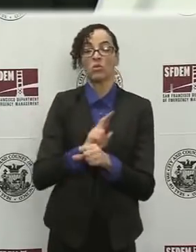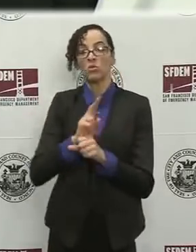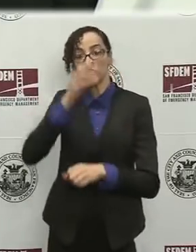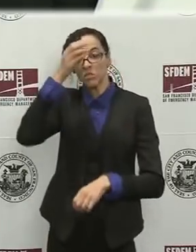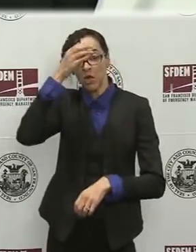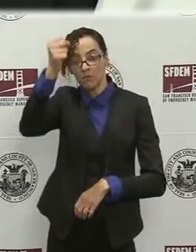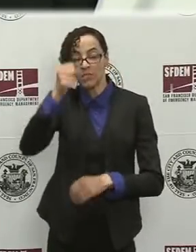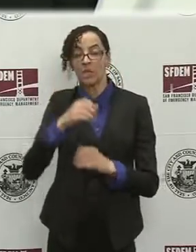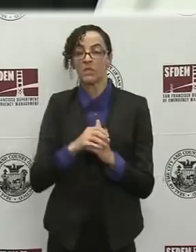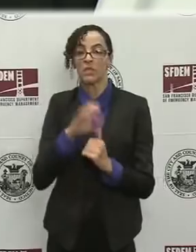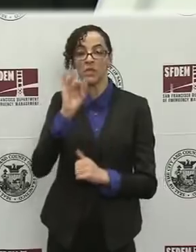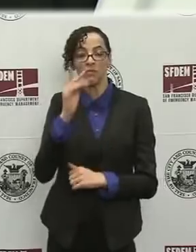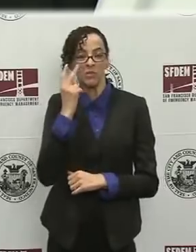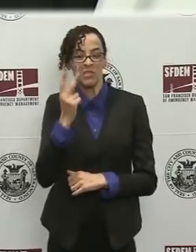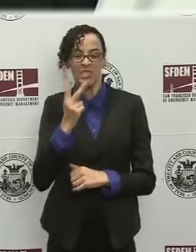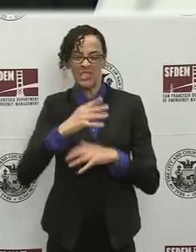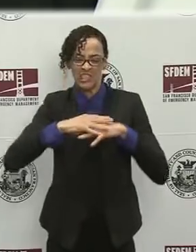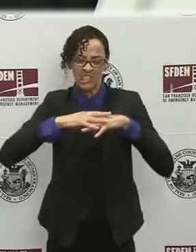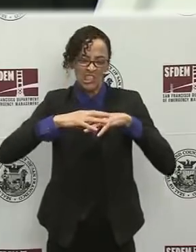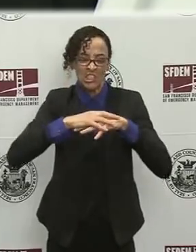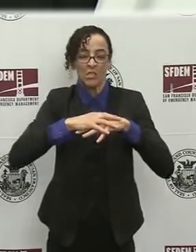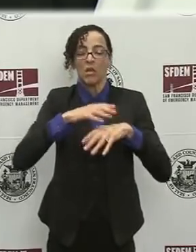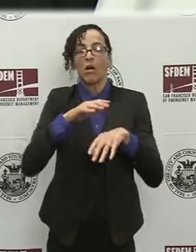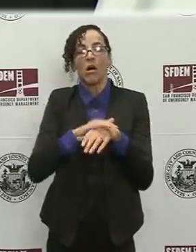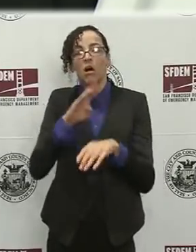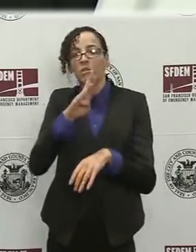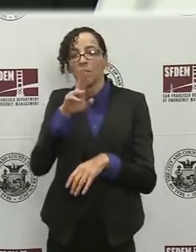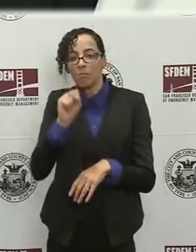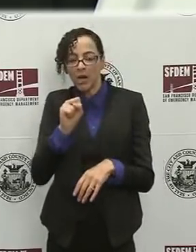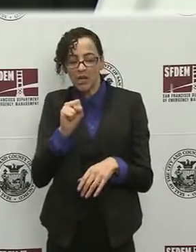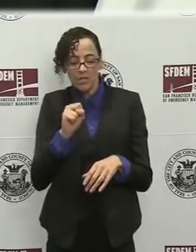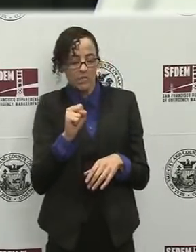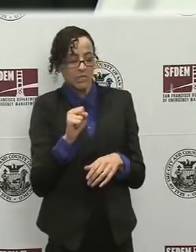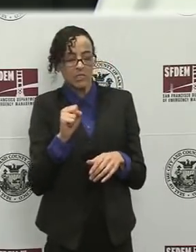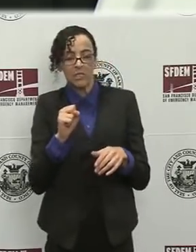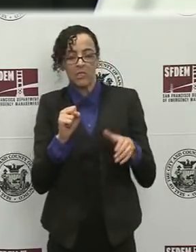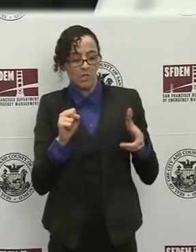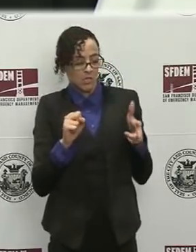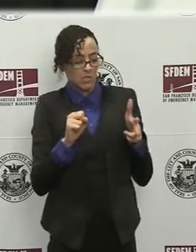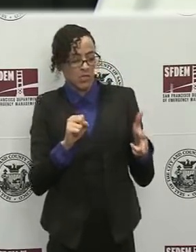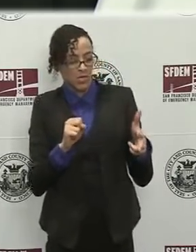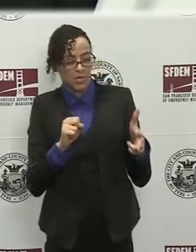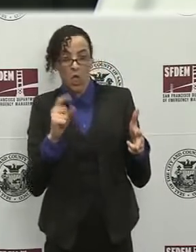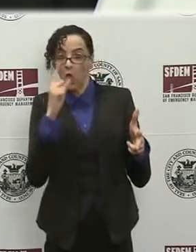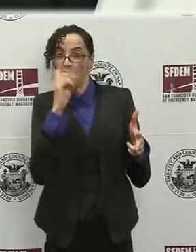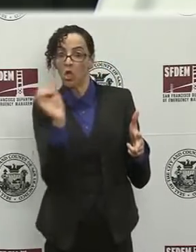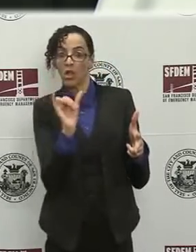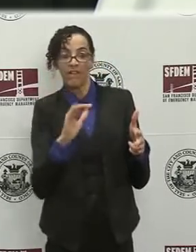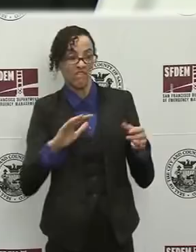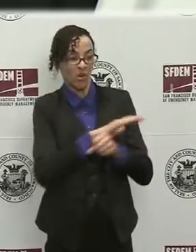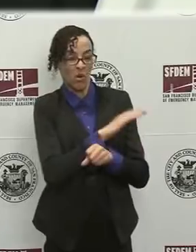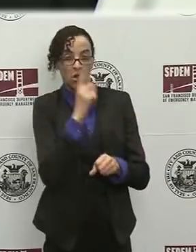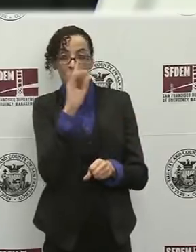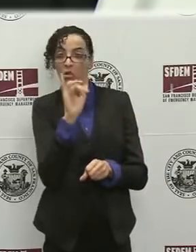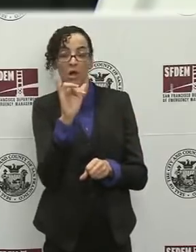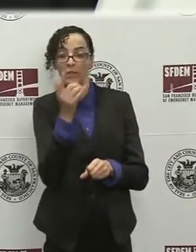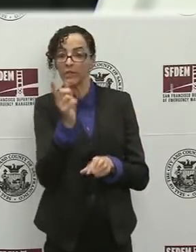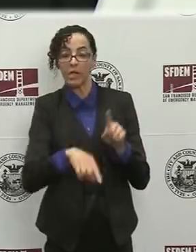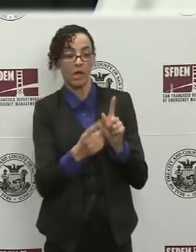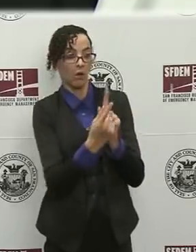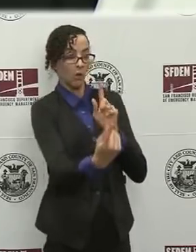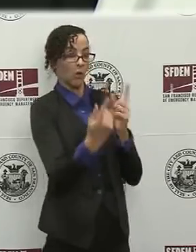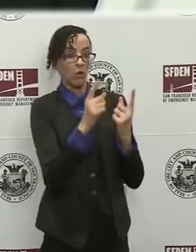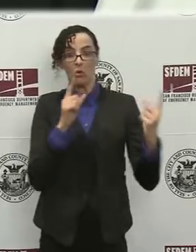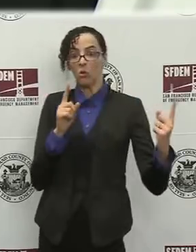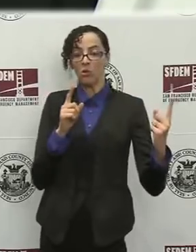crowded and you can't necessarily practice social distancing, do not get on the bus. If it gets